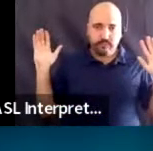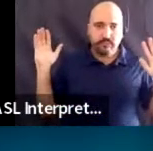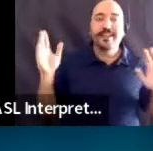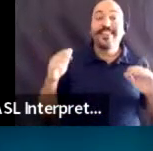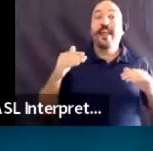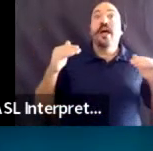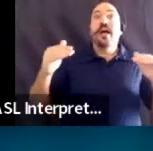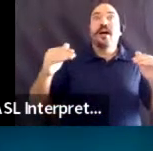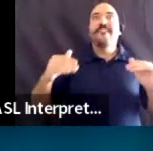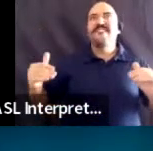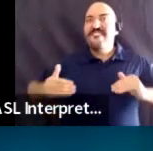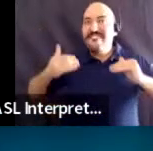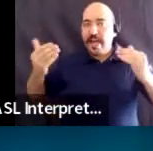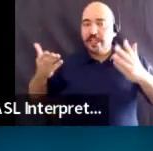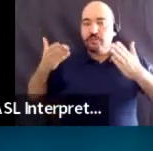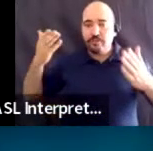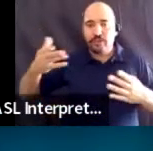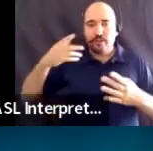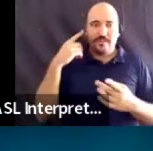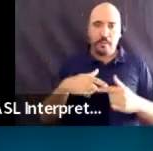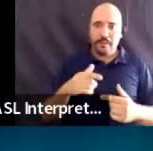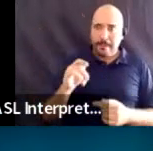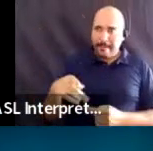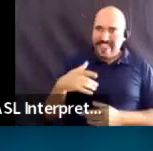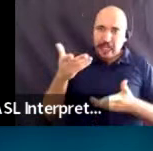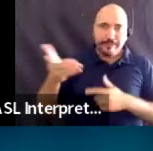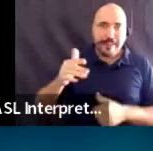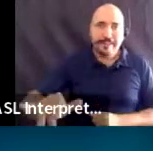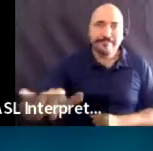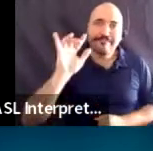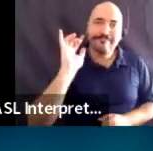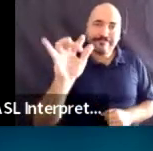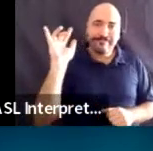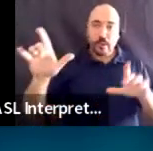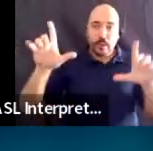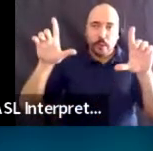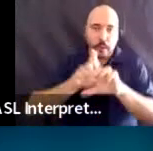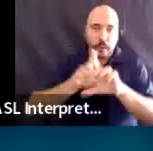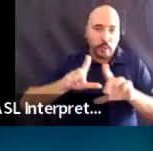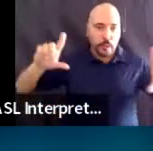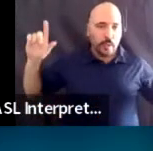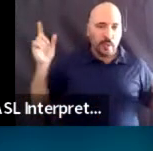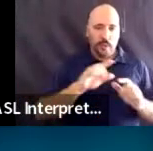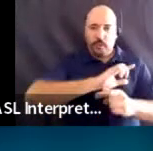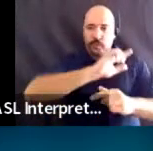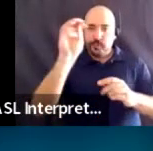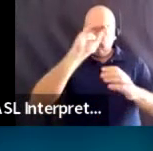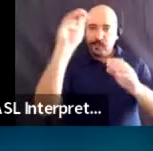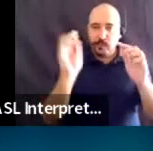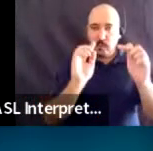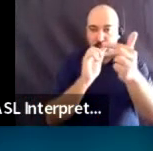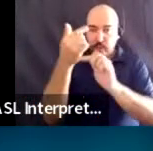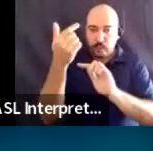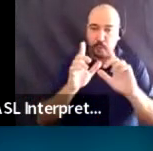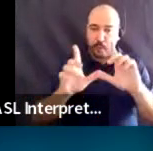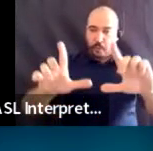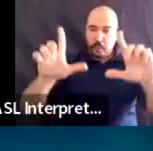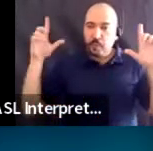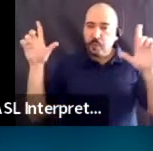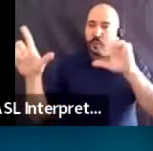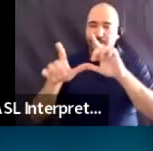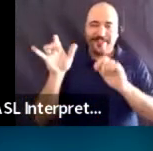And then advanced recommendations for interactive maps. So maps that are, you can interact with in some way. You can search